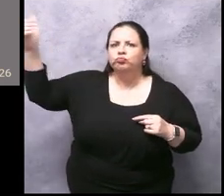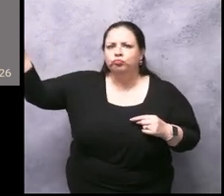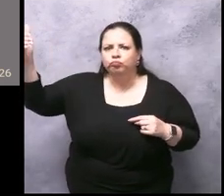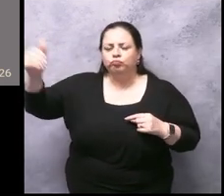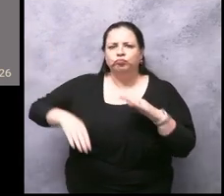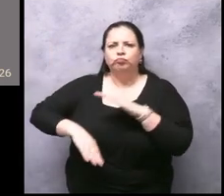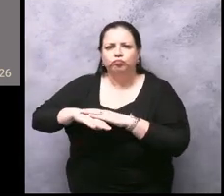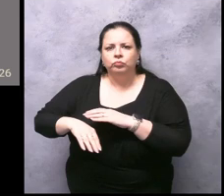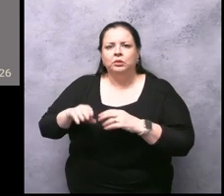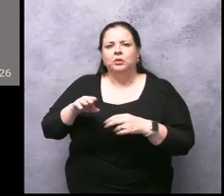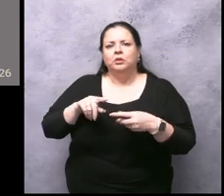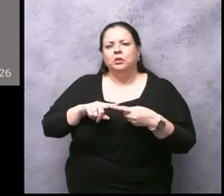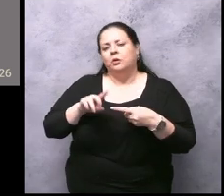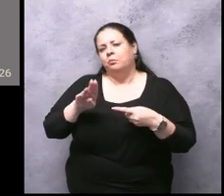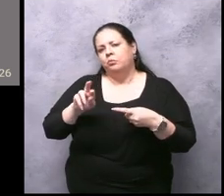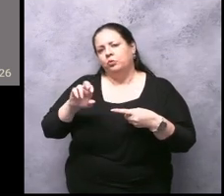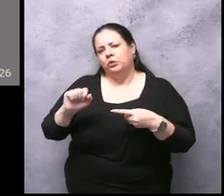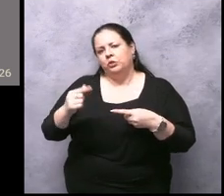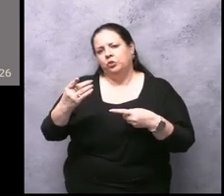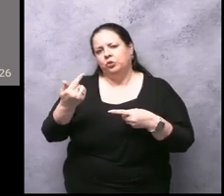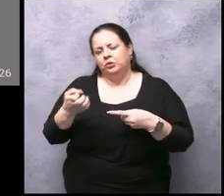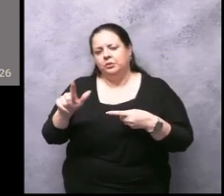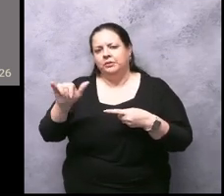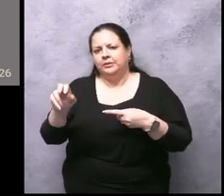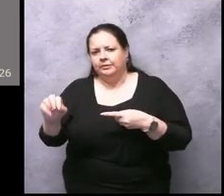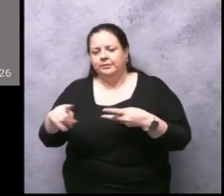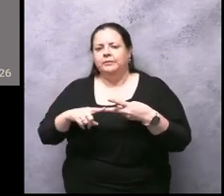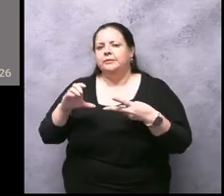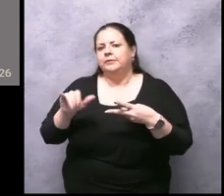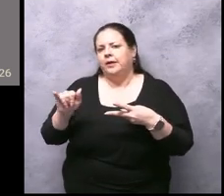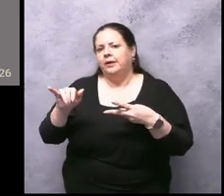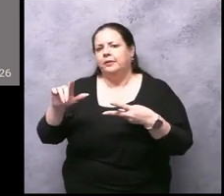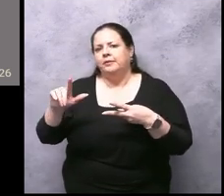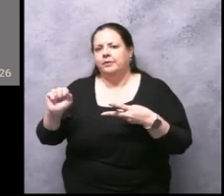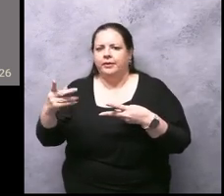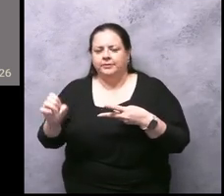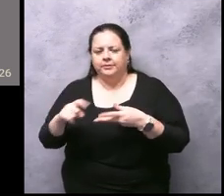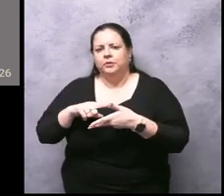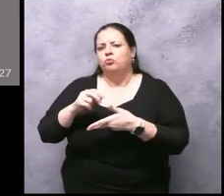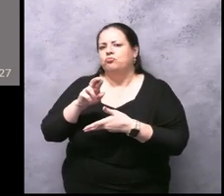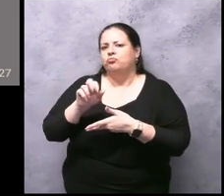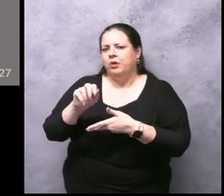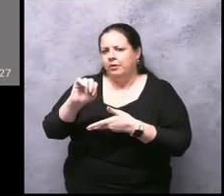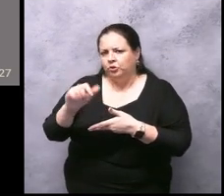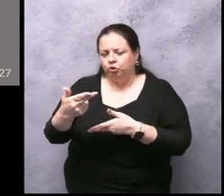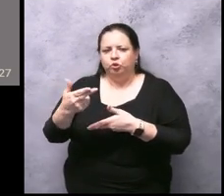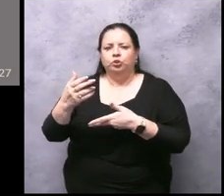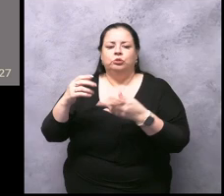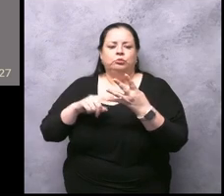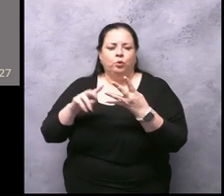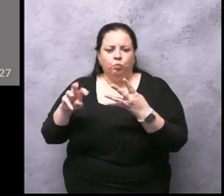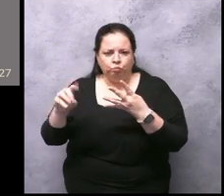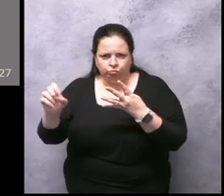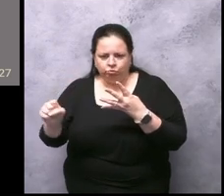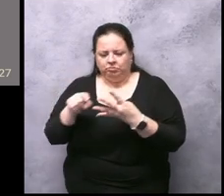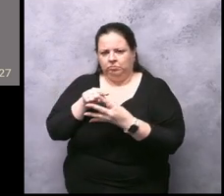utilization of Bridgeland, Cy Ranch, and Cy Woods, for example. So let's talk about in 10 years.